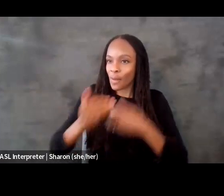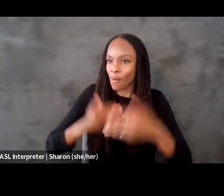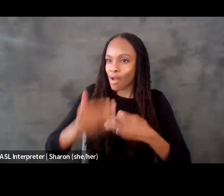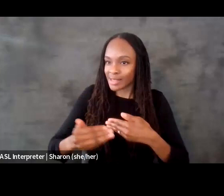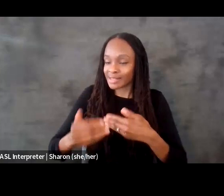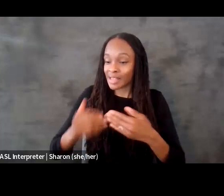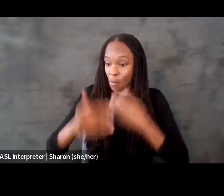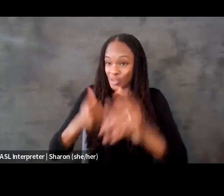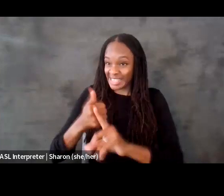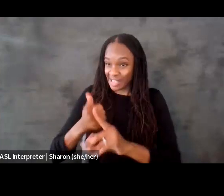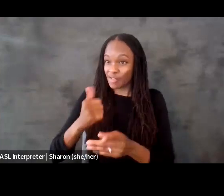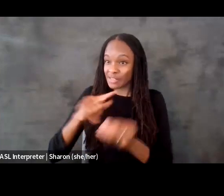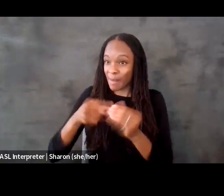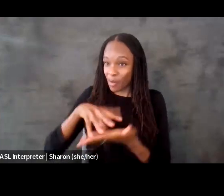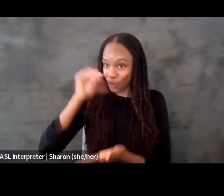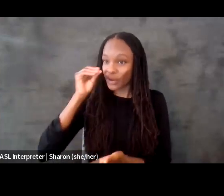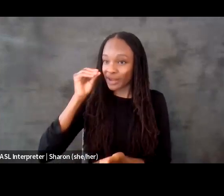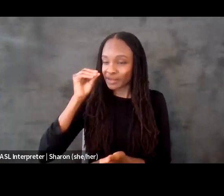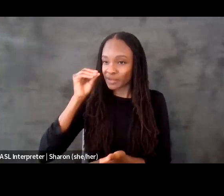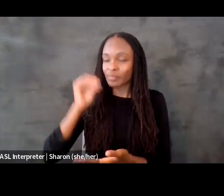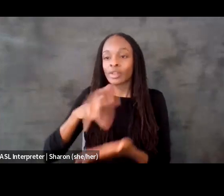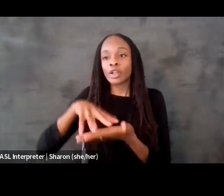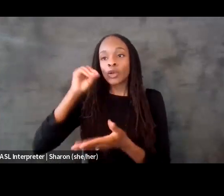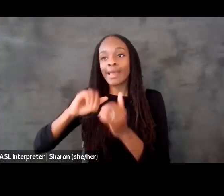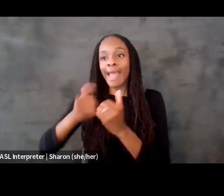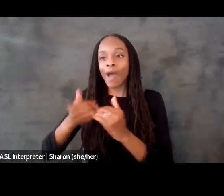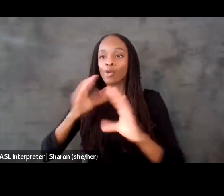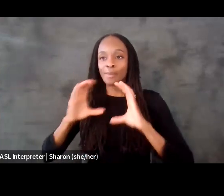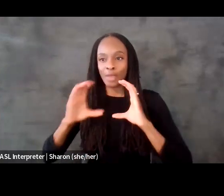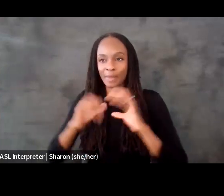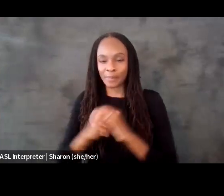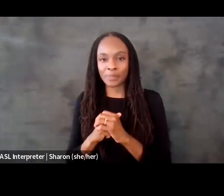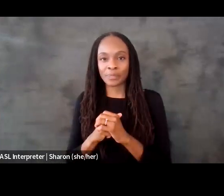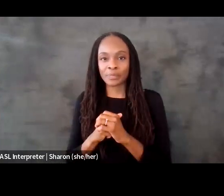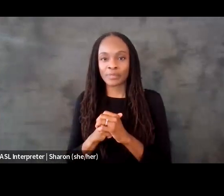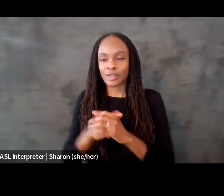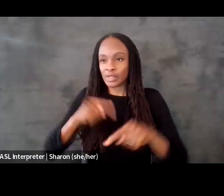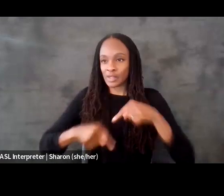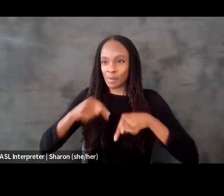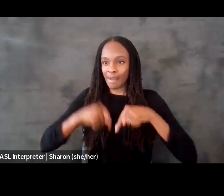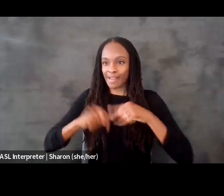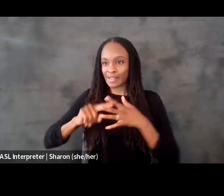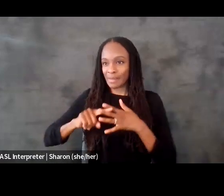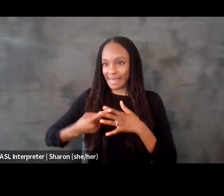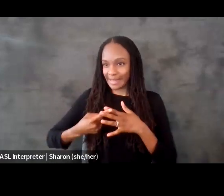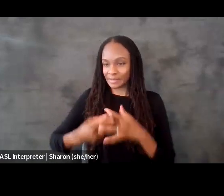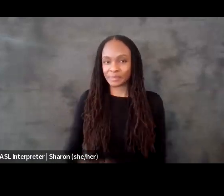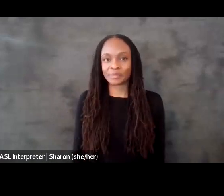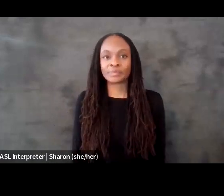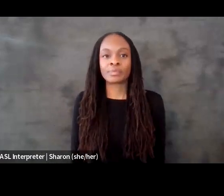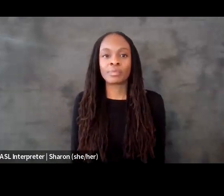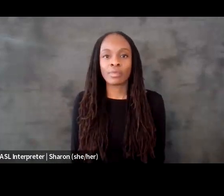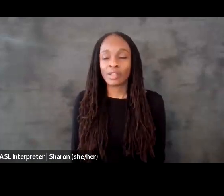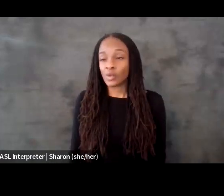learning. It's a process of learning, and then learning how to communicate. So let me take you back to the very beginning here. And the very